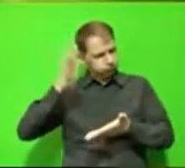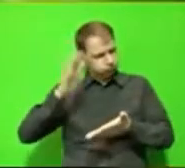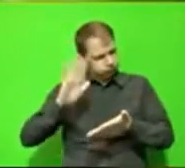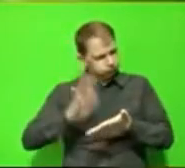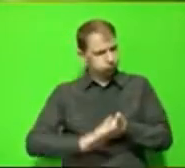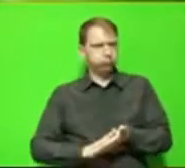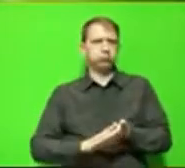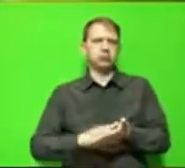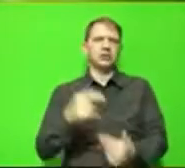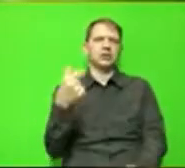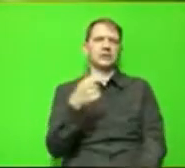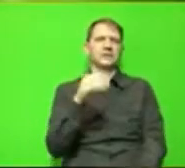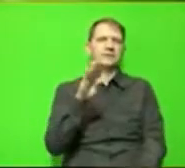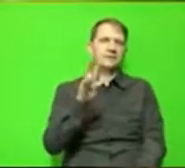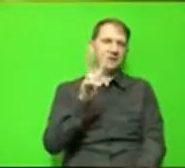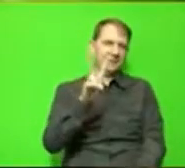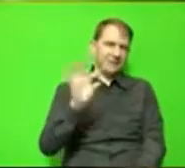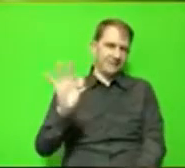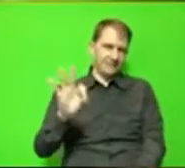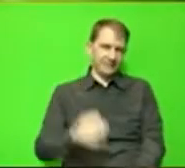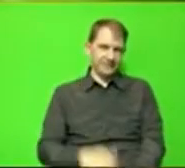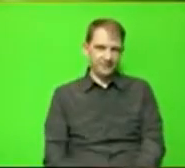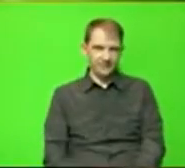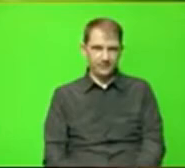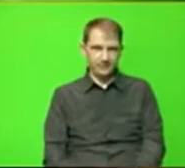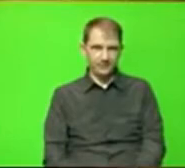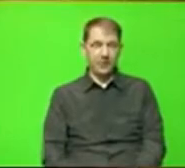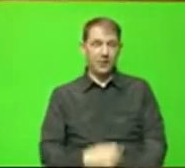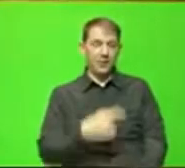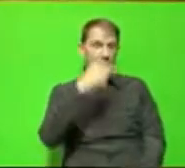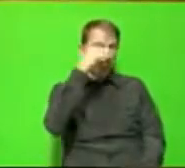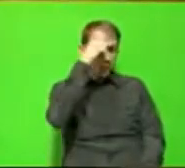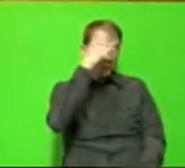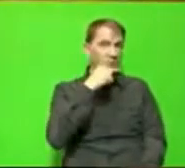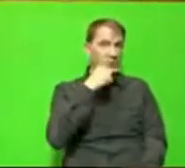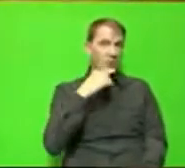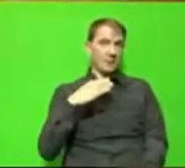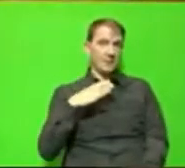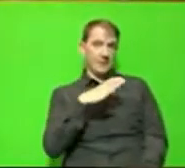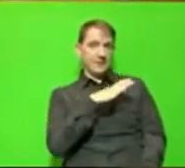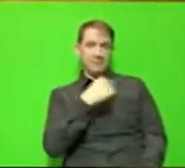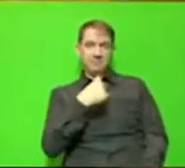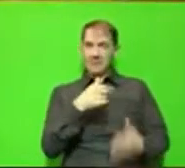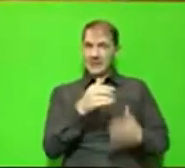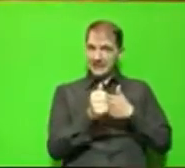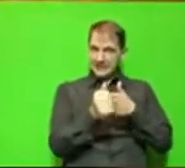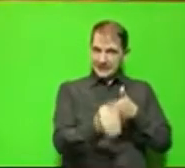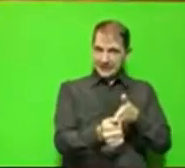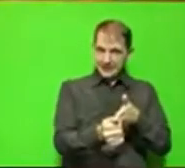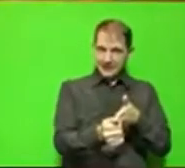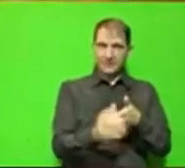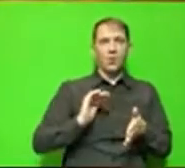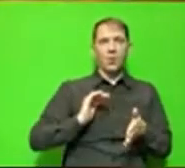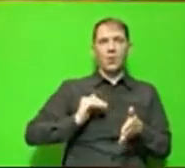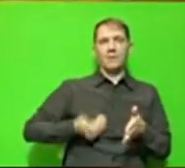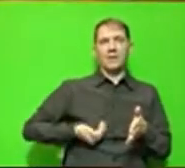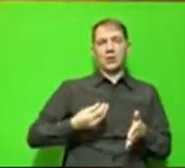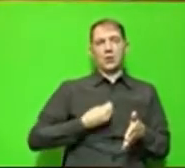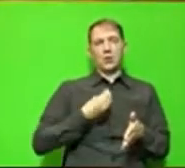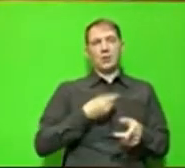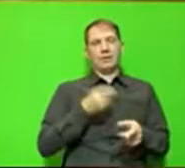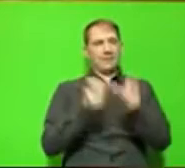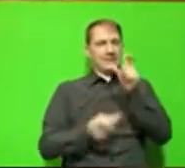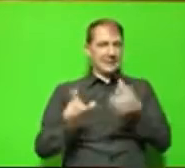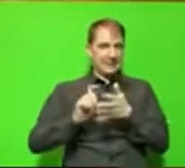here in South Africa. The portfolio committee that I lead, the Portfolio Committee on Women, Youth and Persons with Disabilities, continues to put